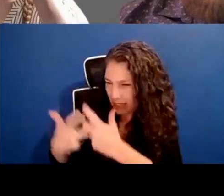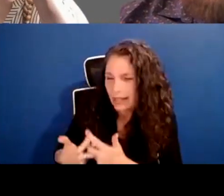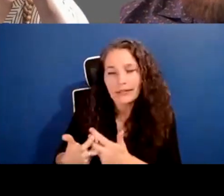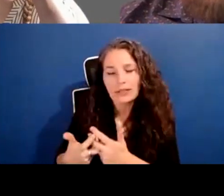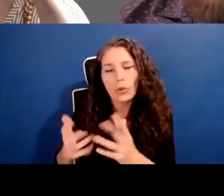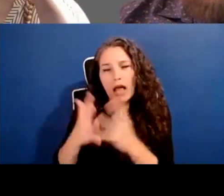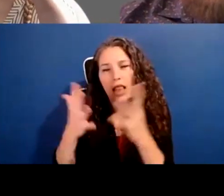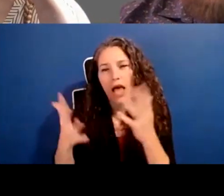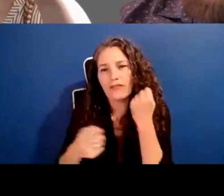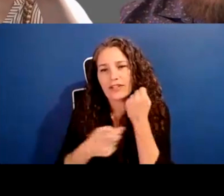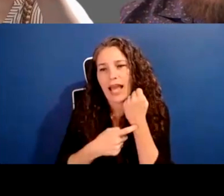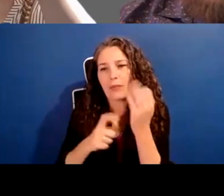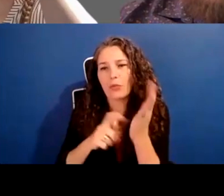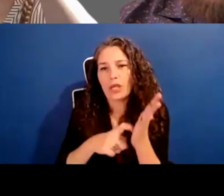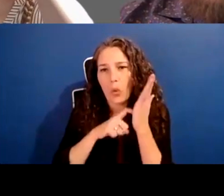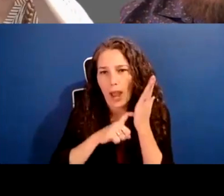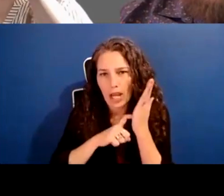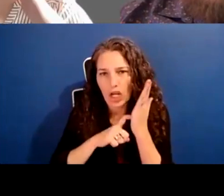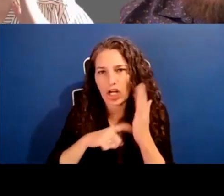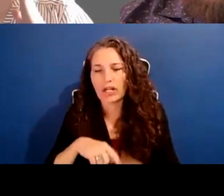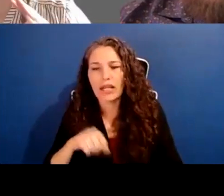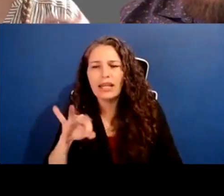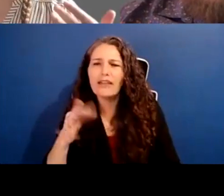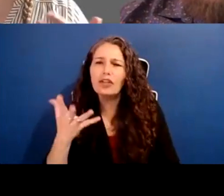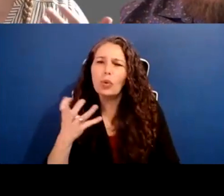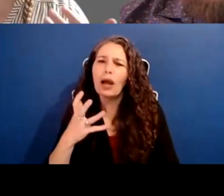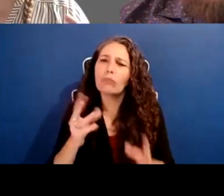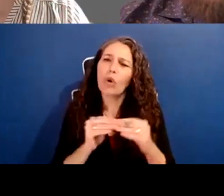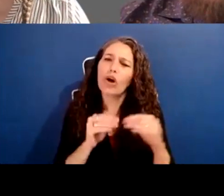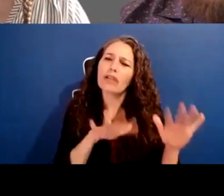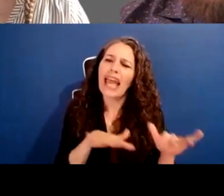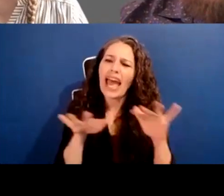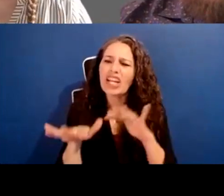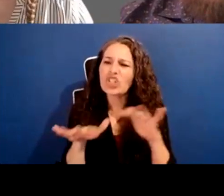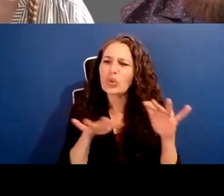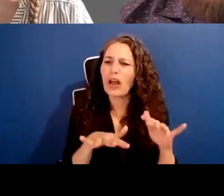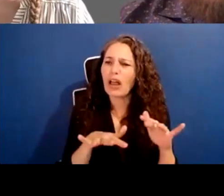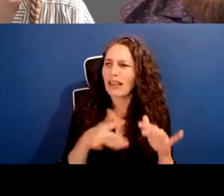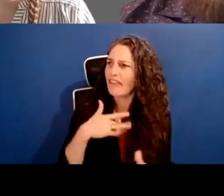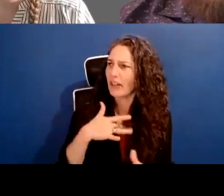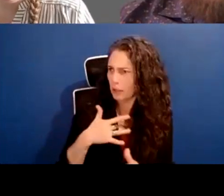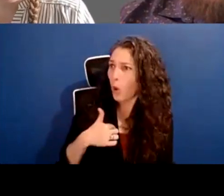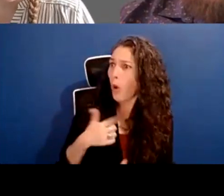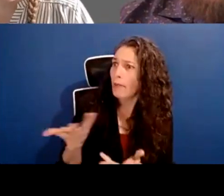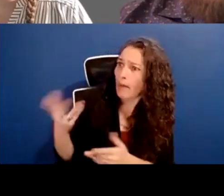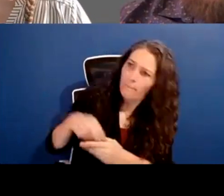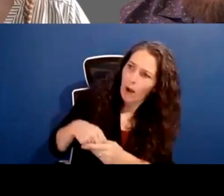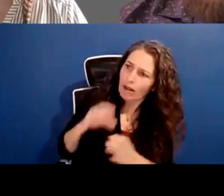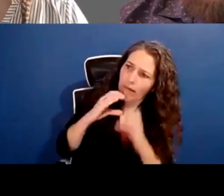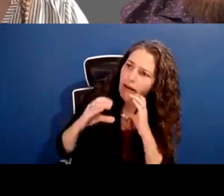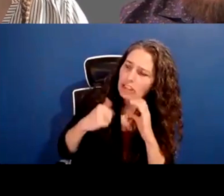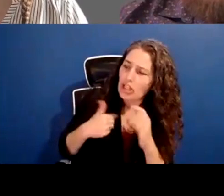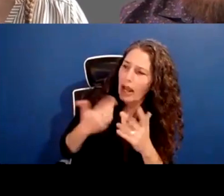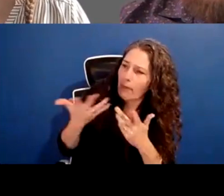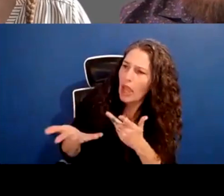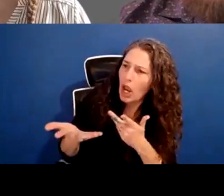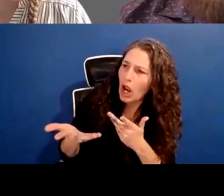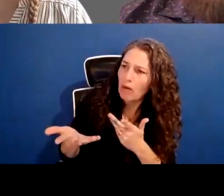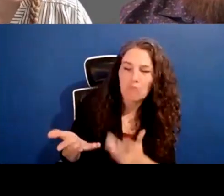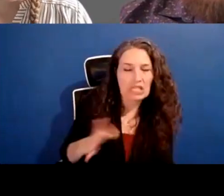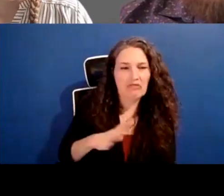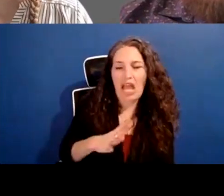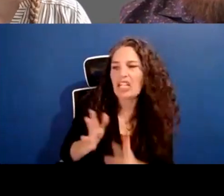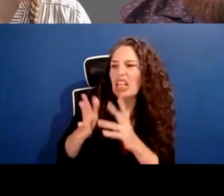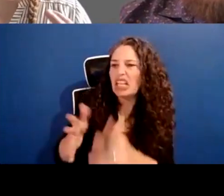of time. Now, if you want a more casual feel, you want someone to feel like they're there in the conversation with you, maybe you leave in some